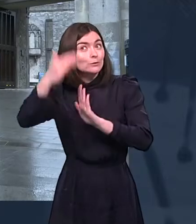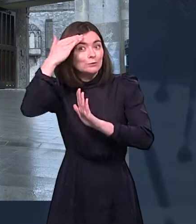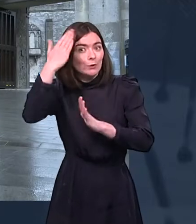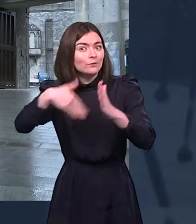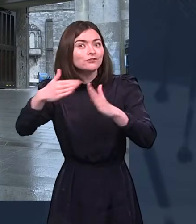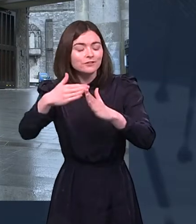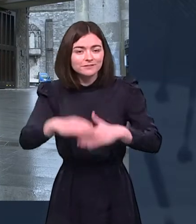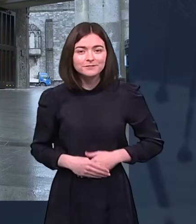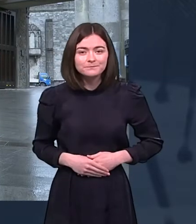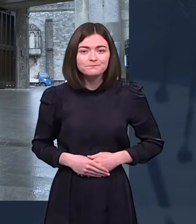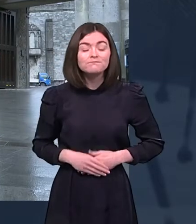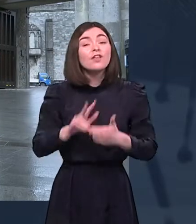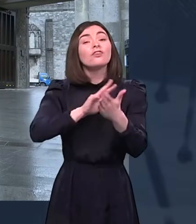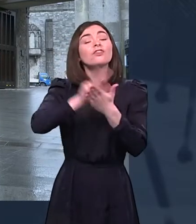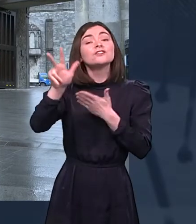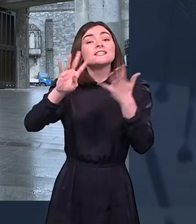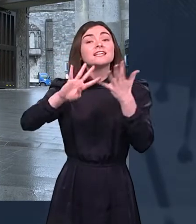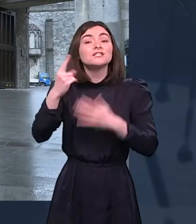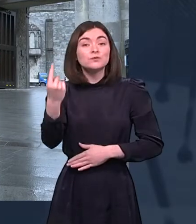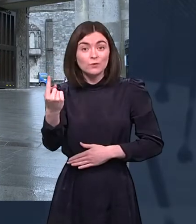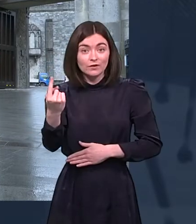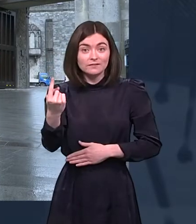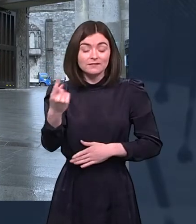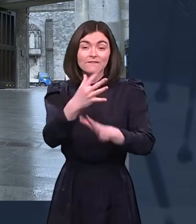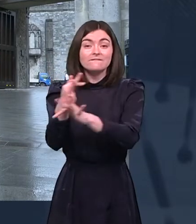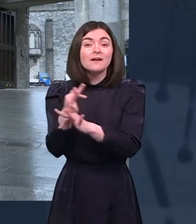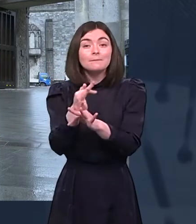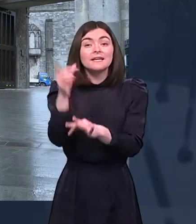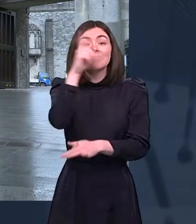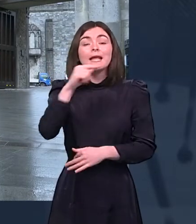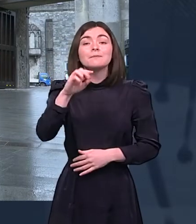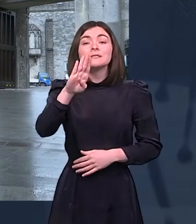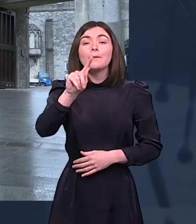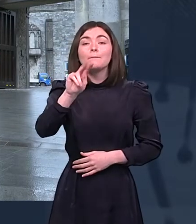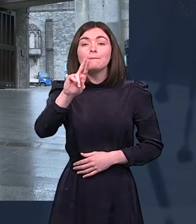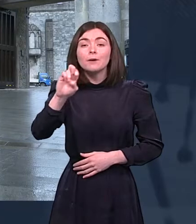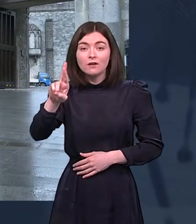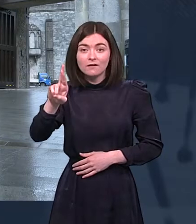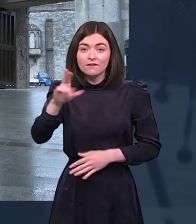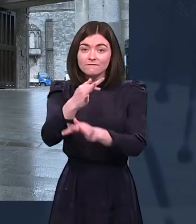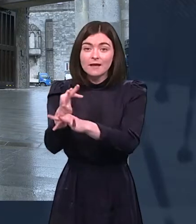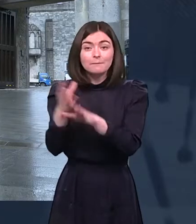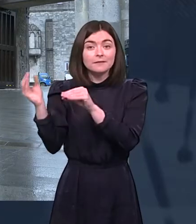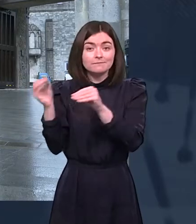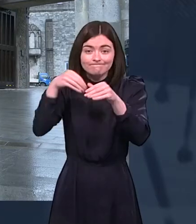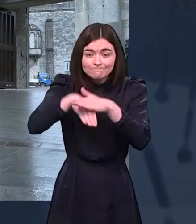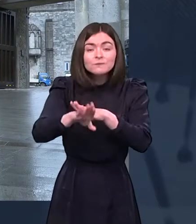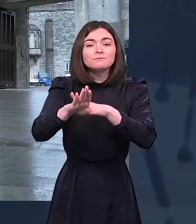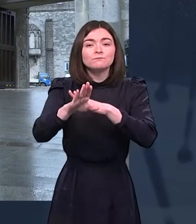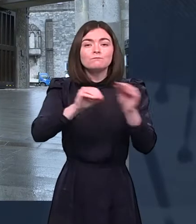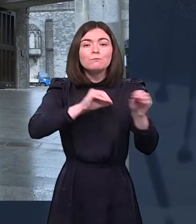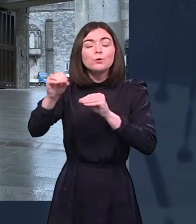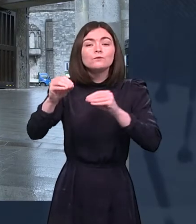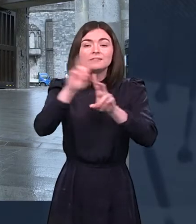In 1391, the famous Fitzwalter family, otherwise known as the Butler family, moved into the castle, and they remained here right